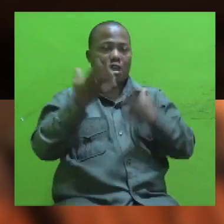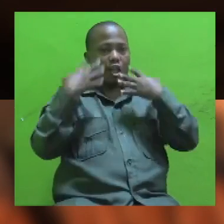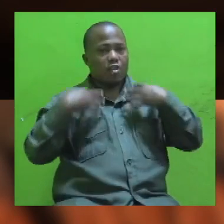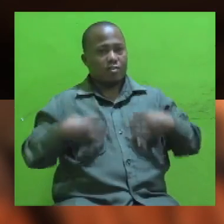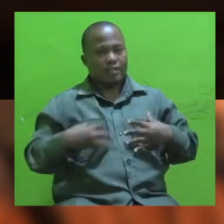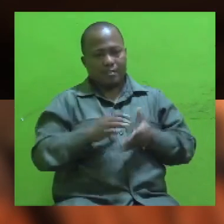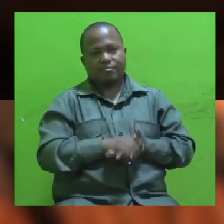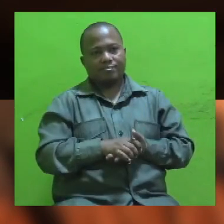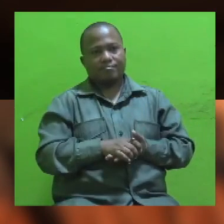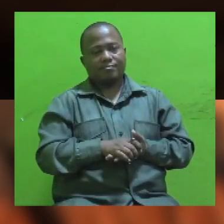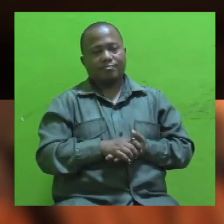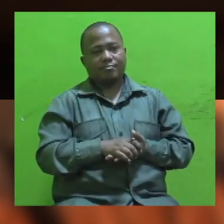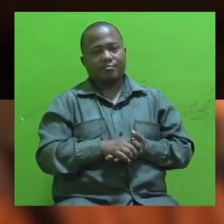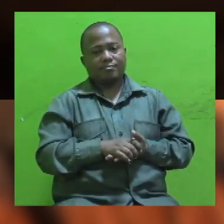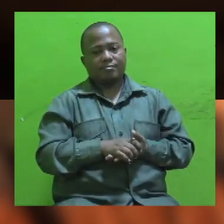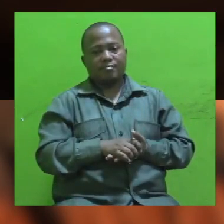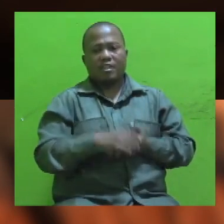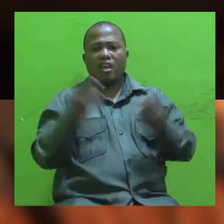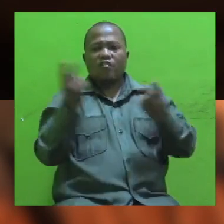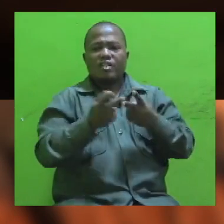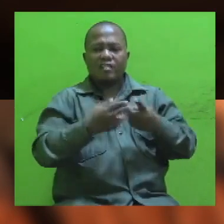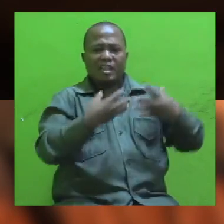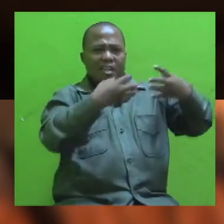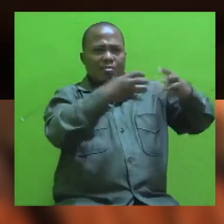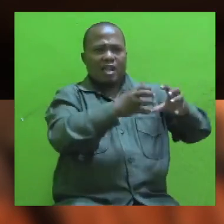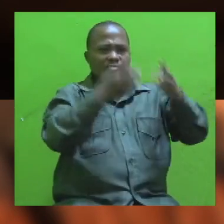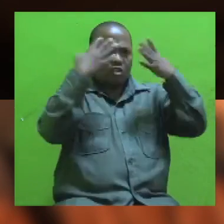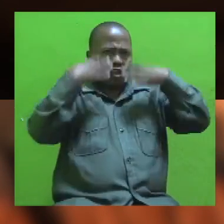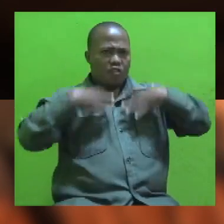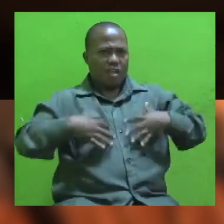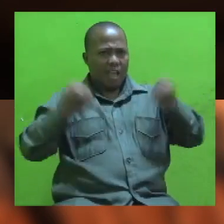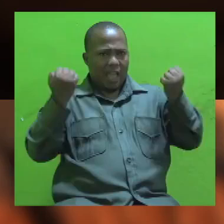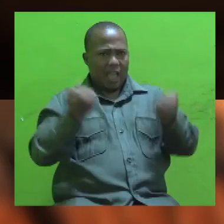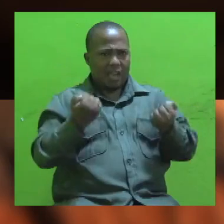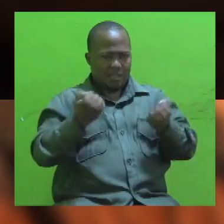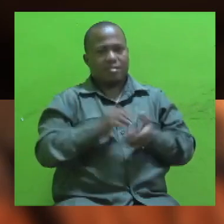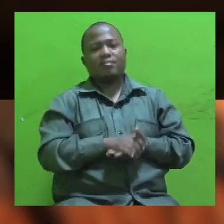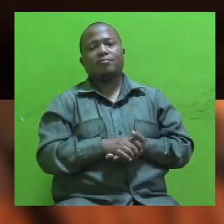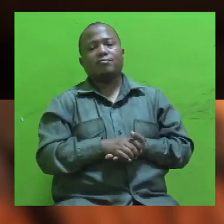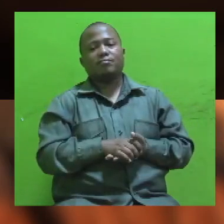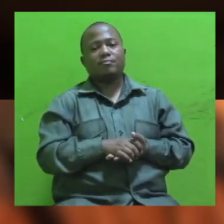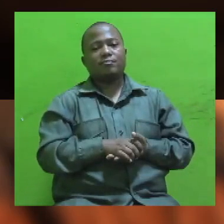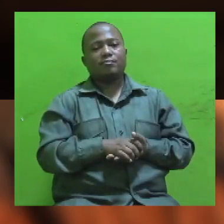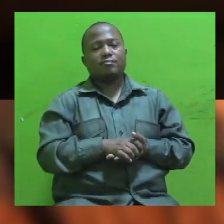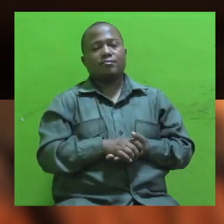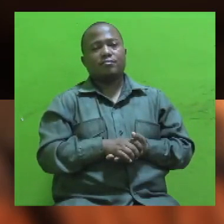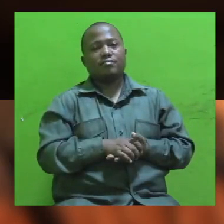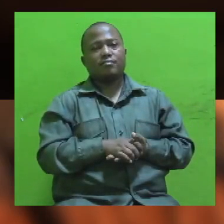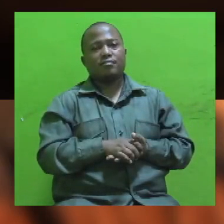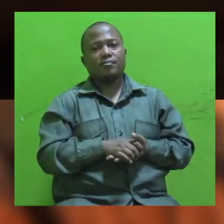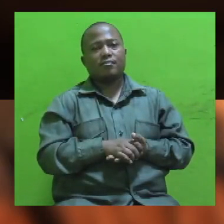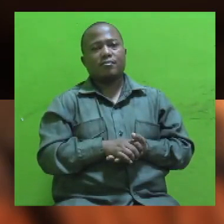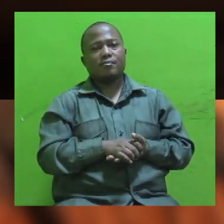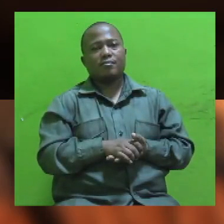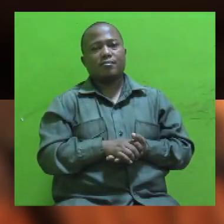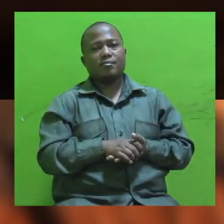with the people welfare. There is also department of health. It dealing with the people health, how people are healthy and